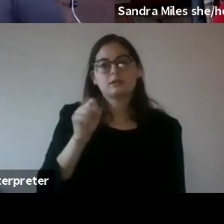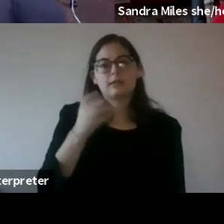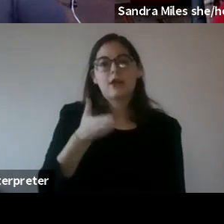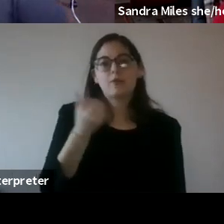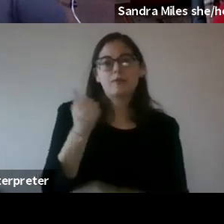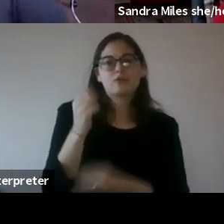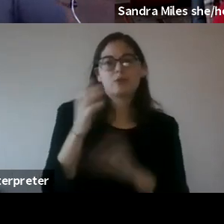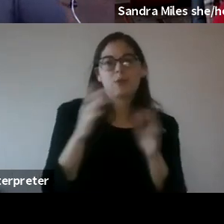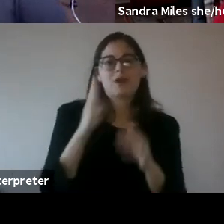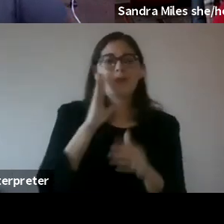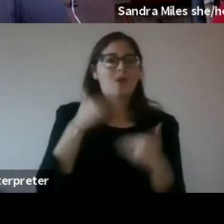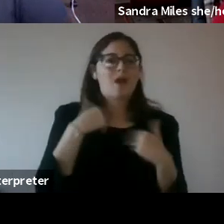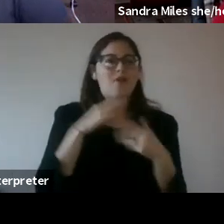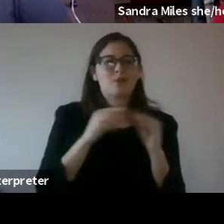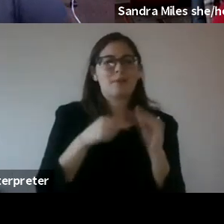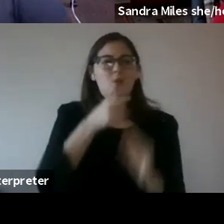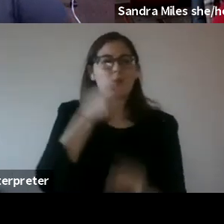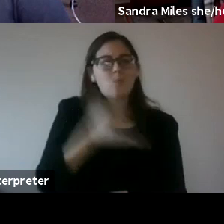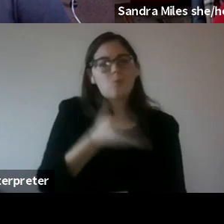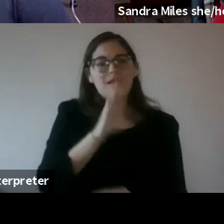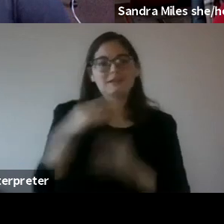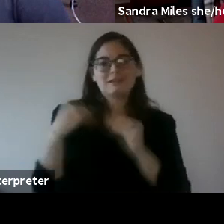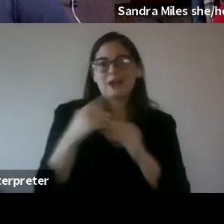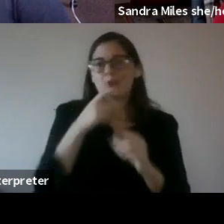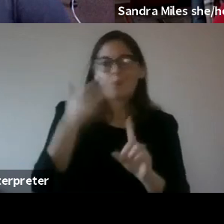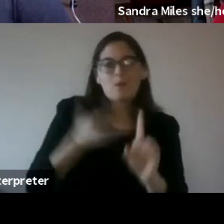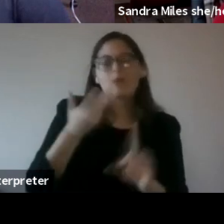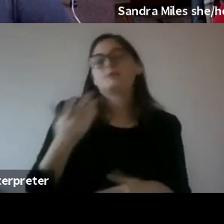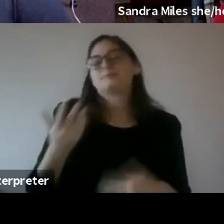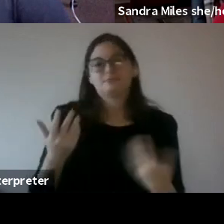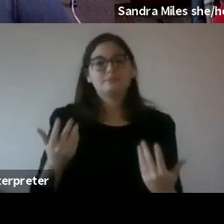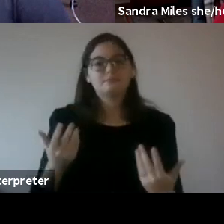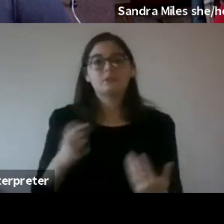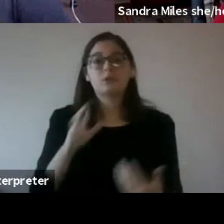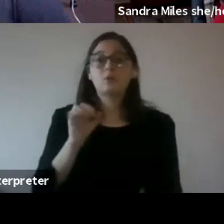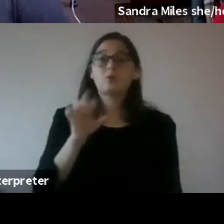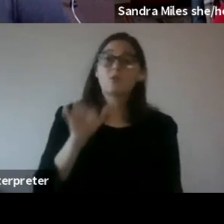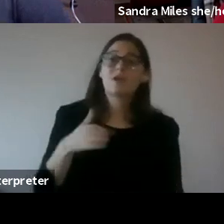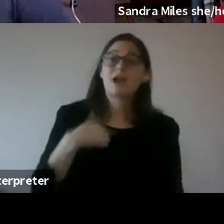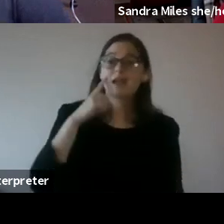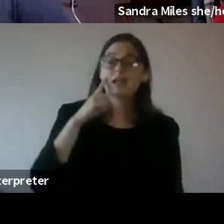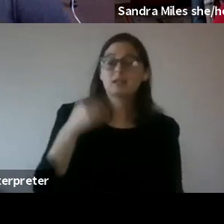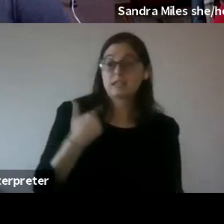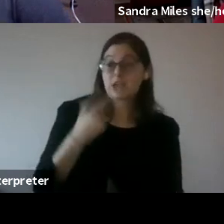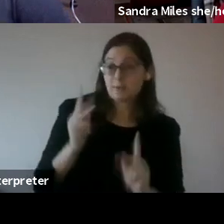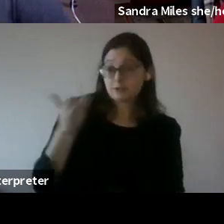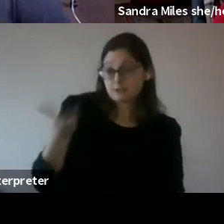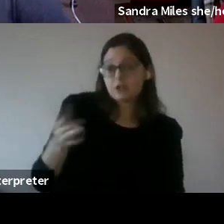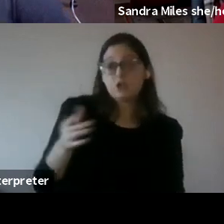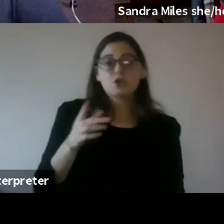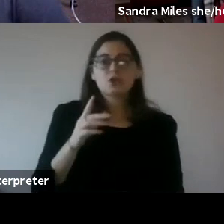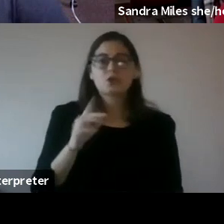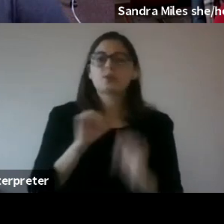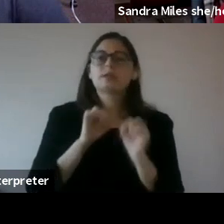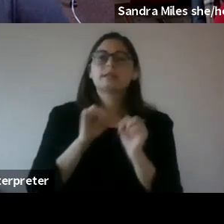who he was and his descendants and all of that. So Rory, I think that as a young person, you keep looking